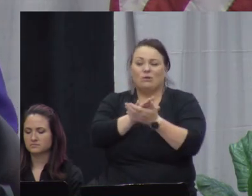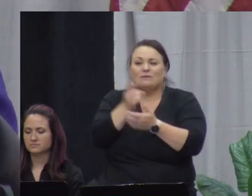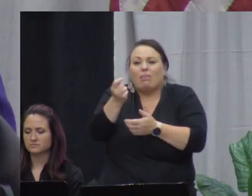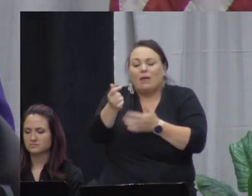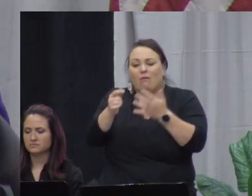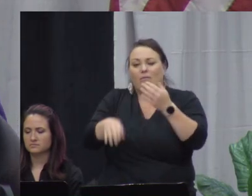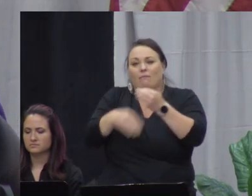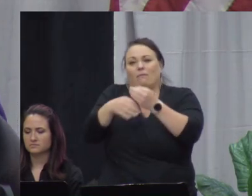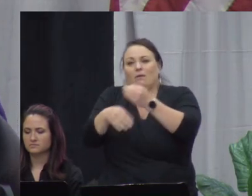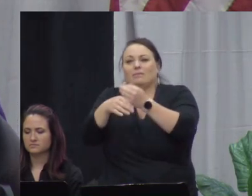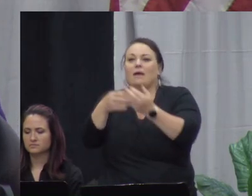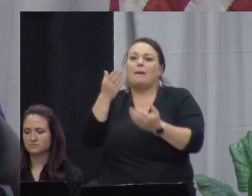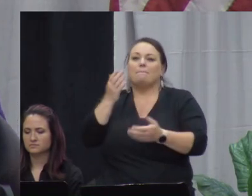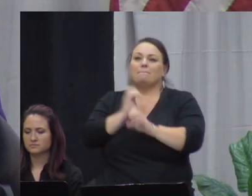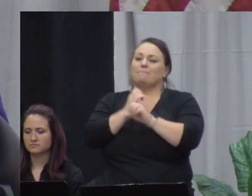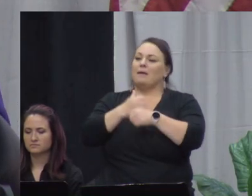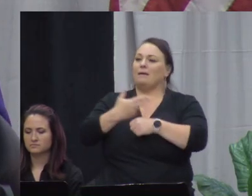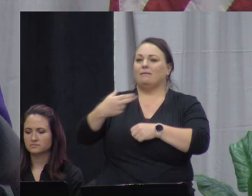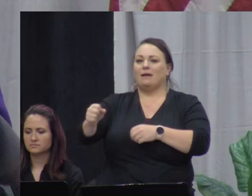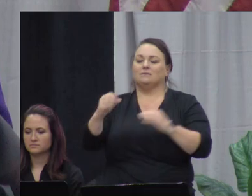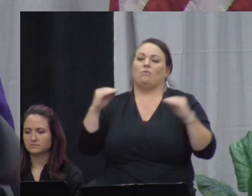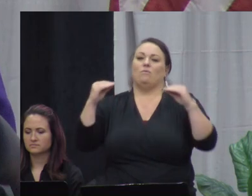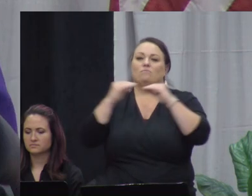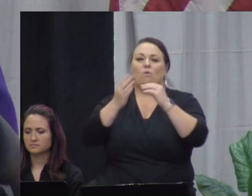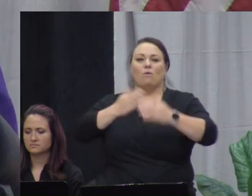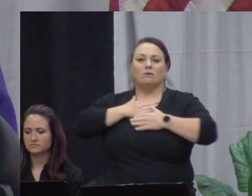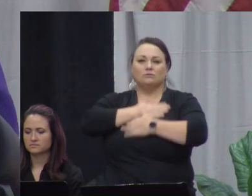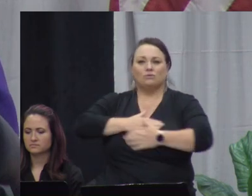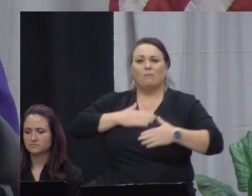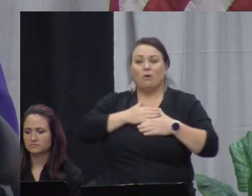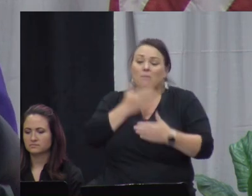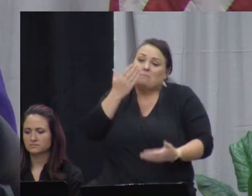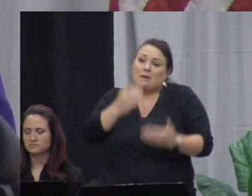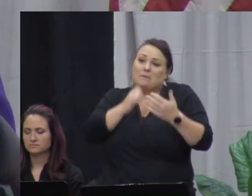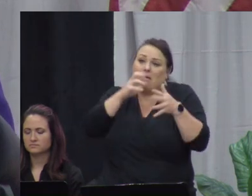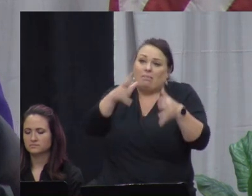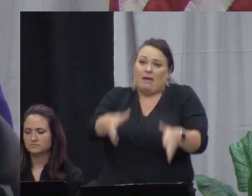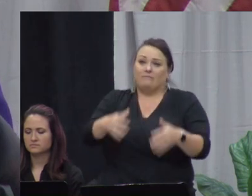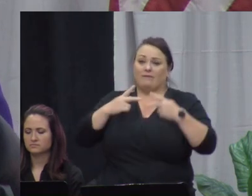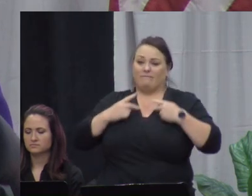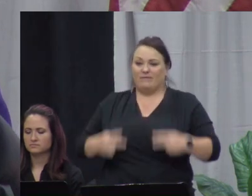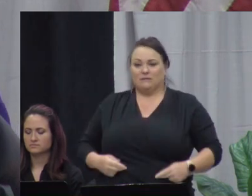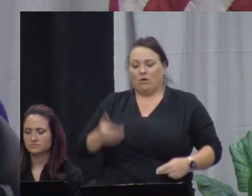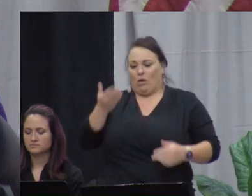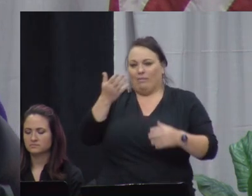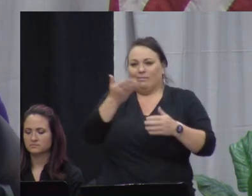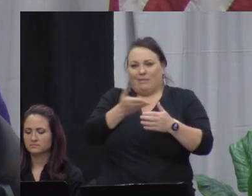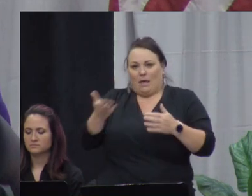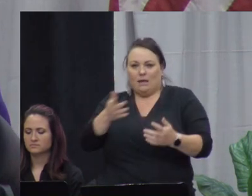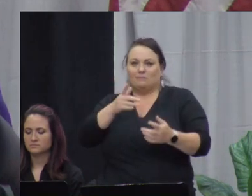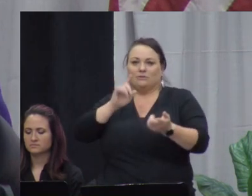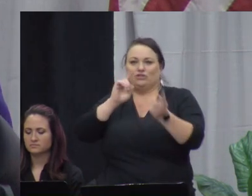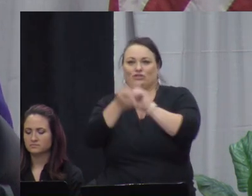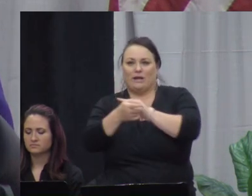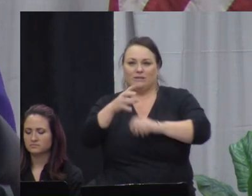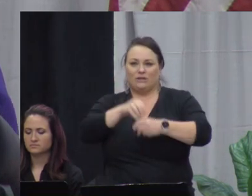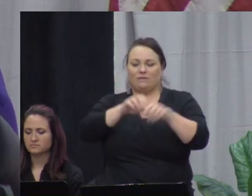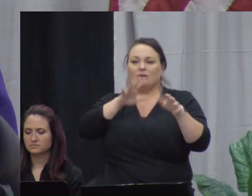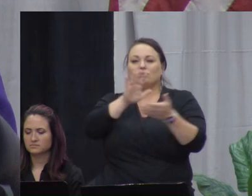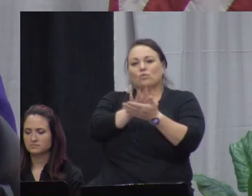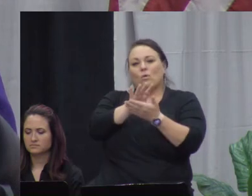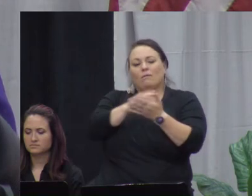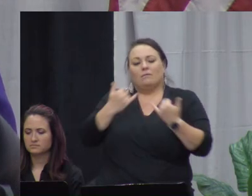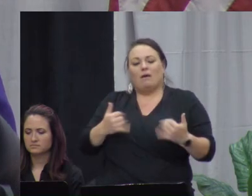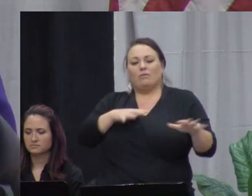at Manzano that make high school so much more enjoyable. We might not have left a physical memento or change in the school now that we are leaving, but